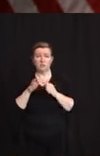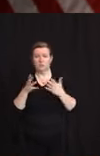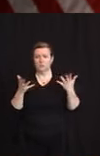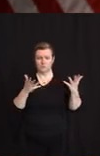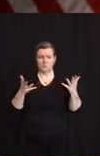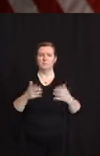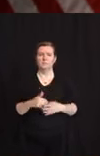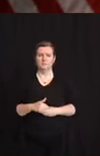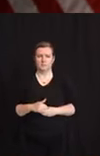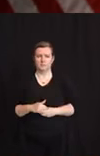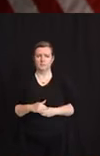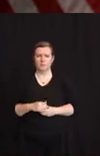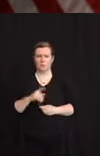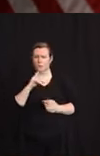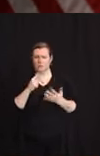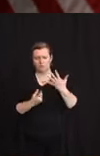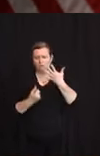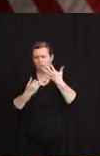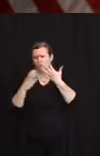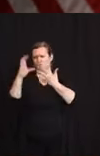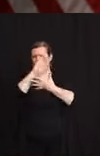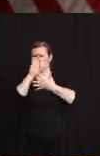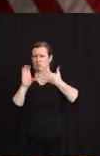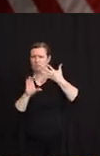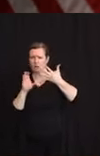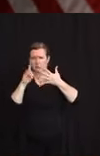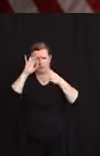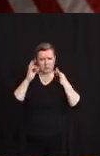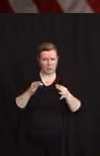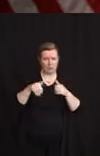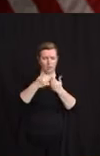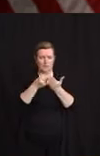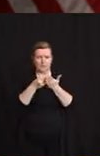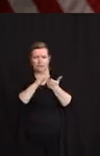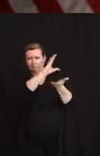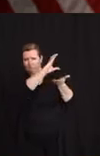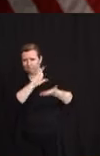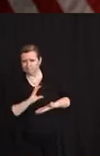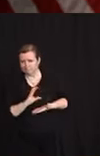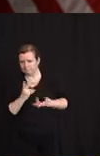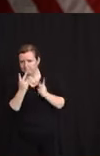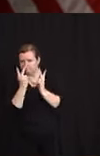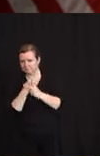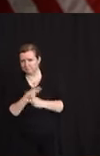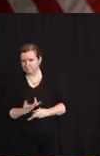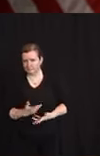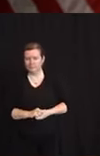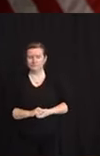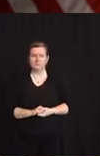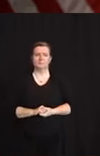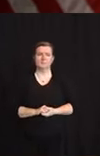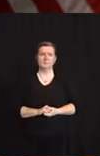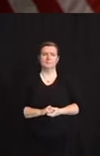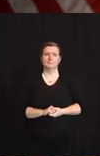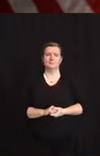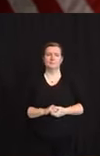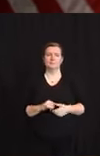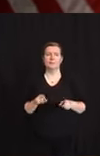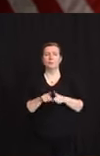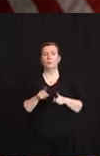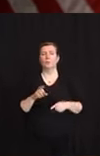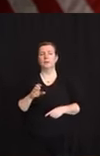epidemic, etc. So one lever is we need not only liberal interpretation of the CARES Act, which we still